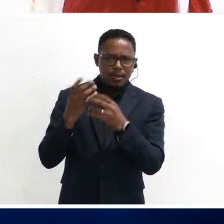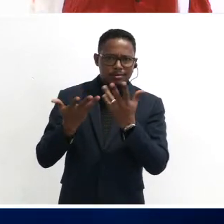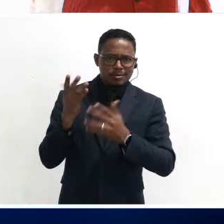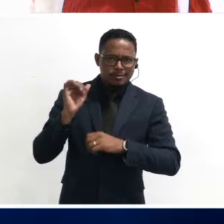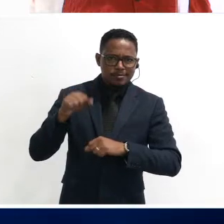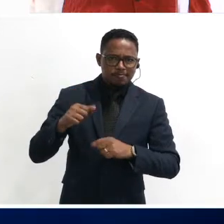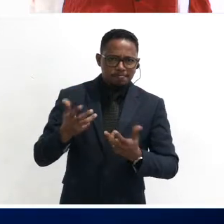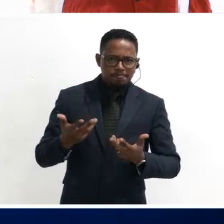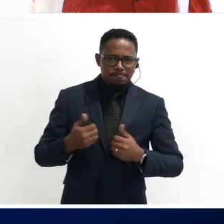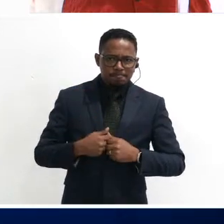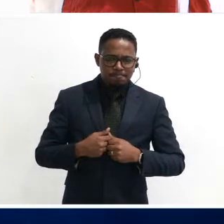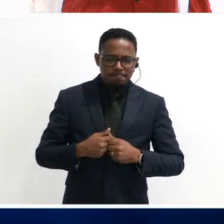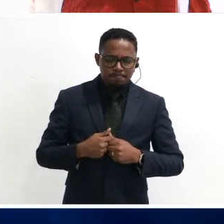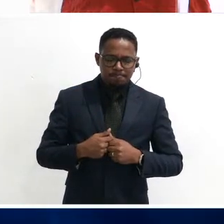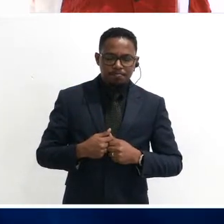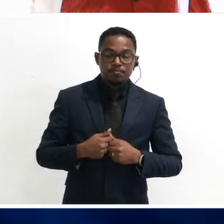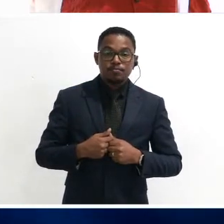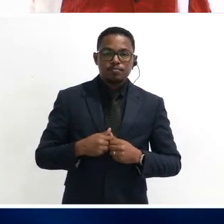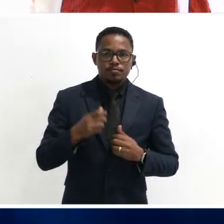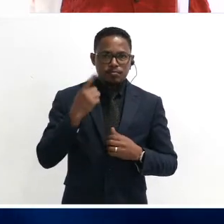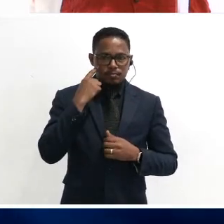I'm going to skip this one.